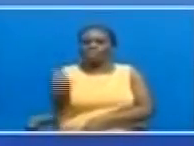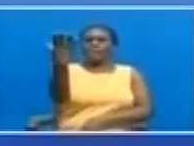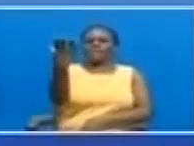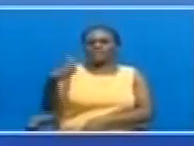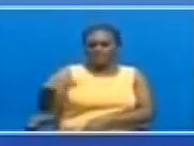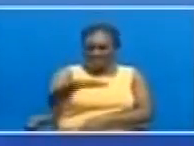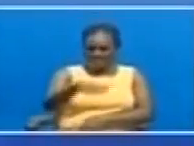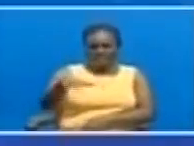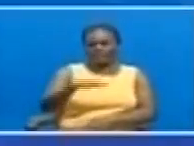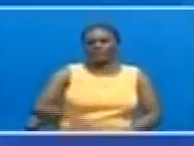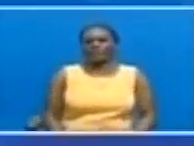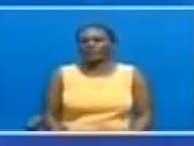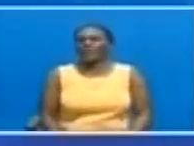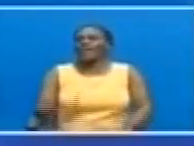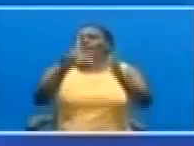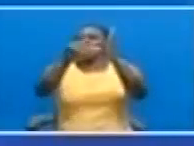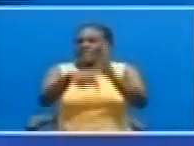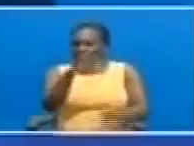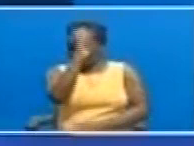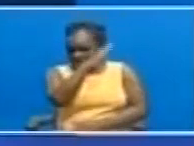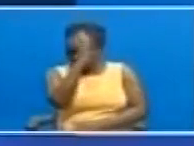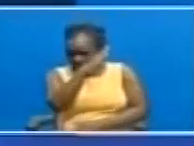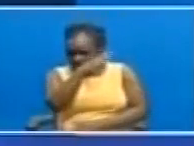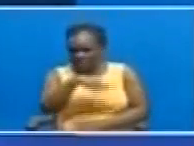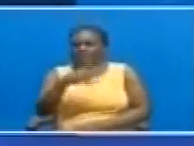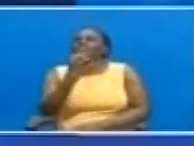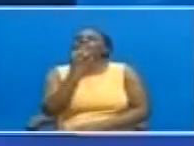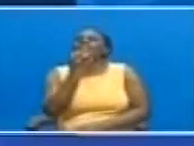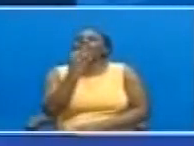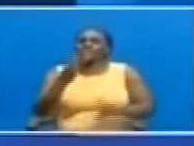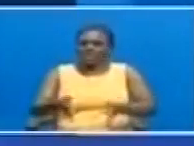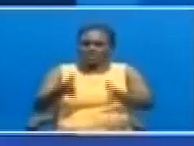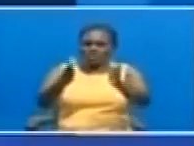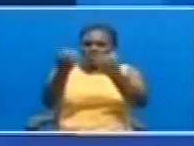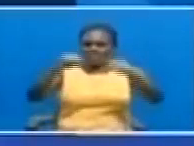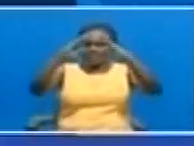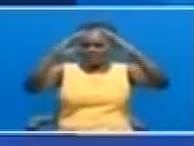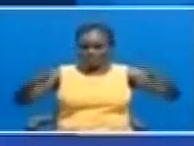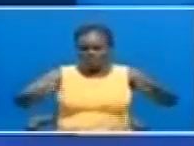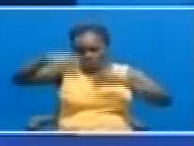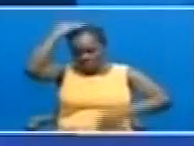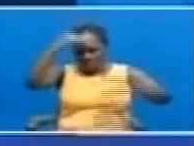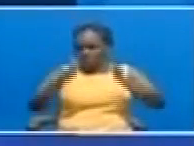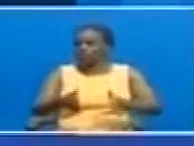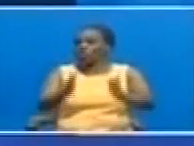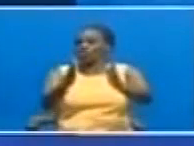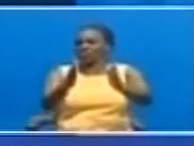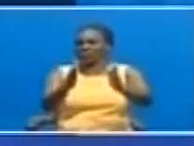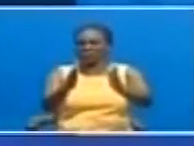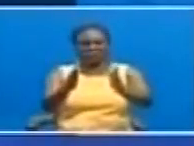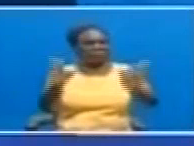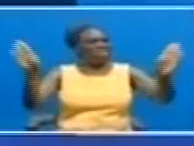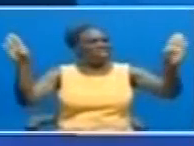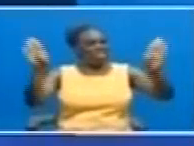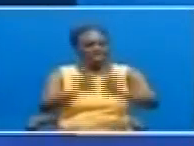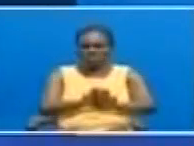bomb memorial site. Later in the afternoon, Kenyatta Avenue, State House Road, University Way and Westlands will not be